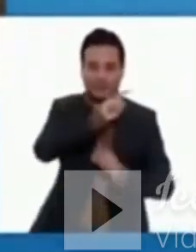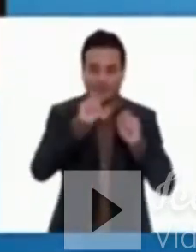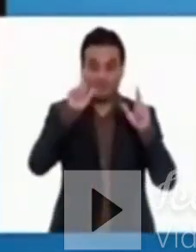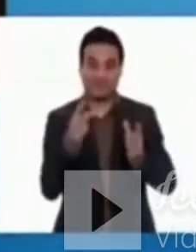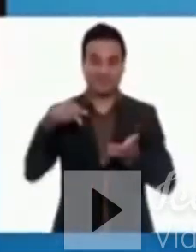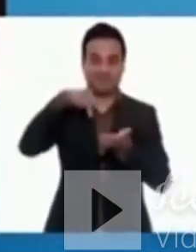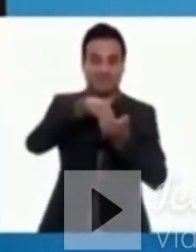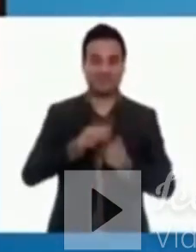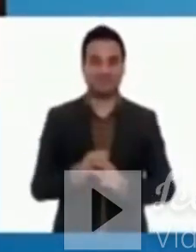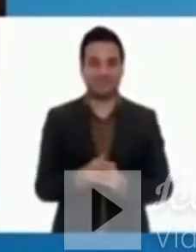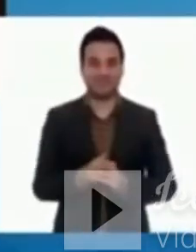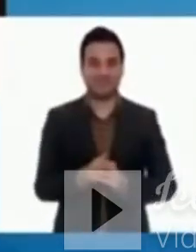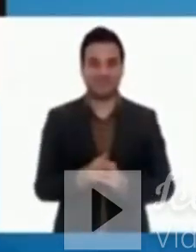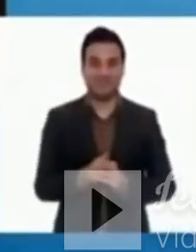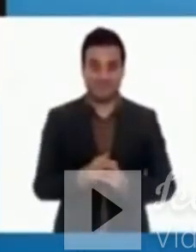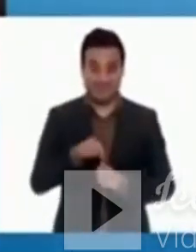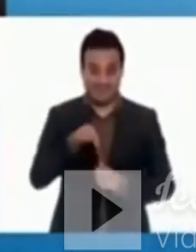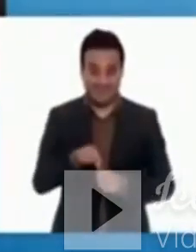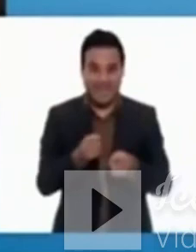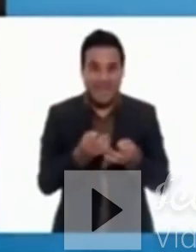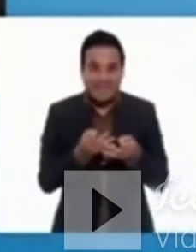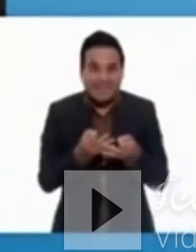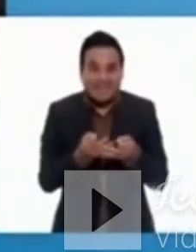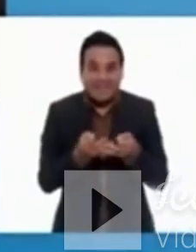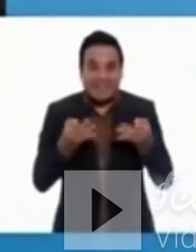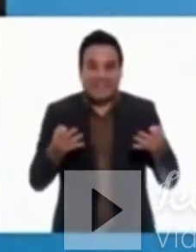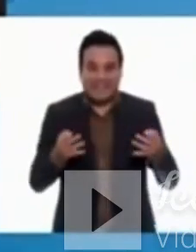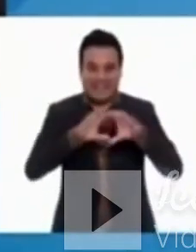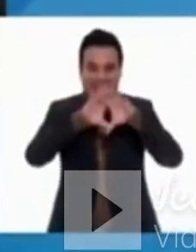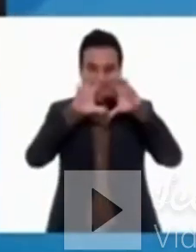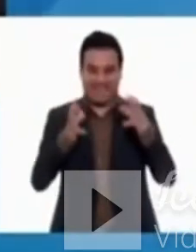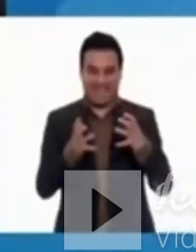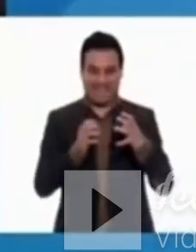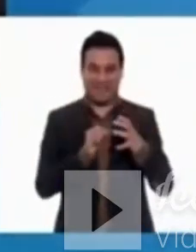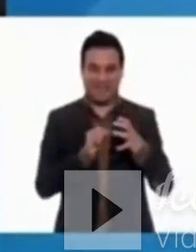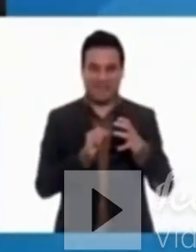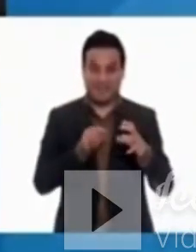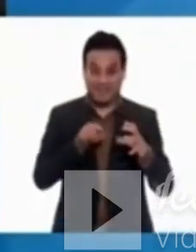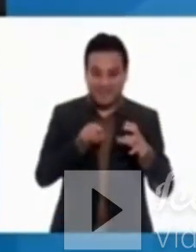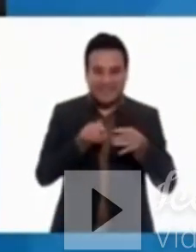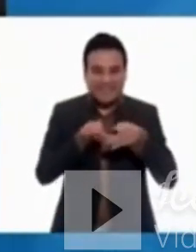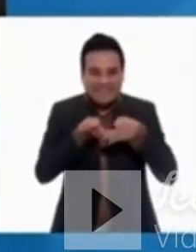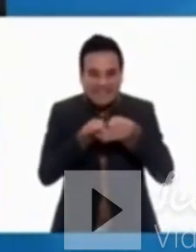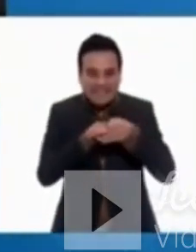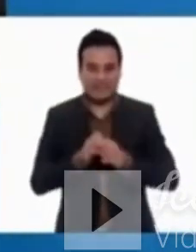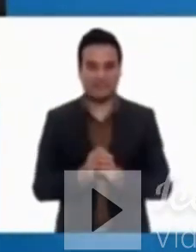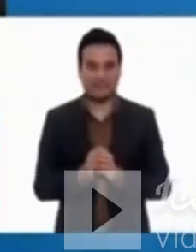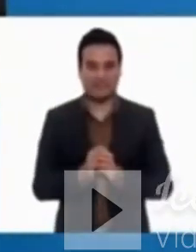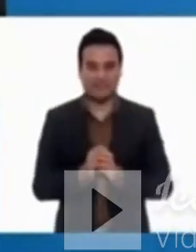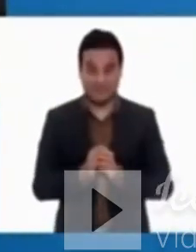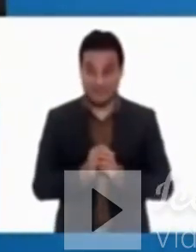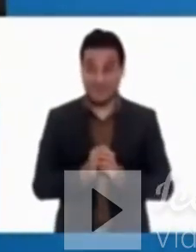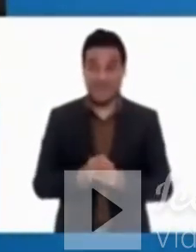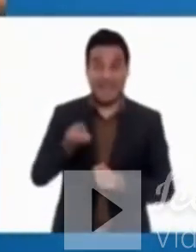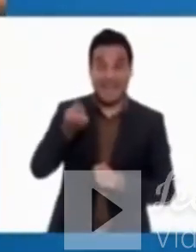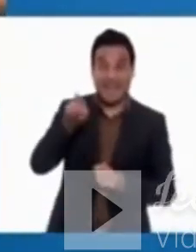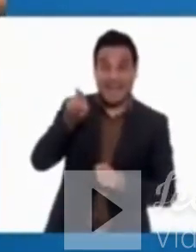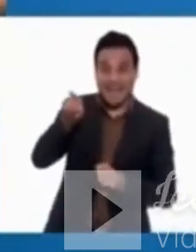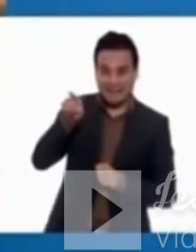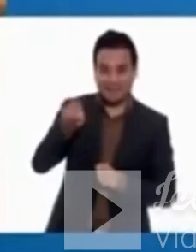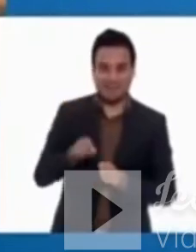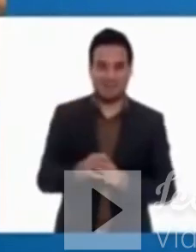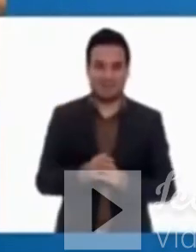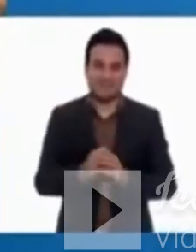orbit. Wiley is over there holding our sun. Cue the dramatic sunrise music.